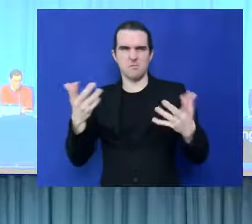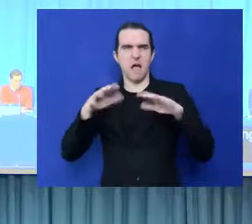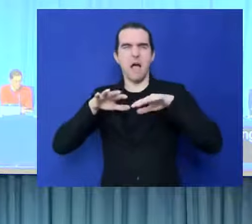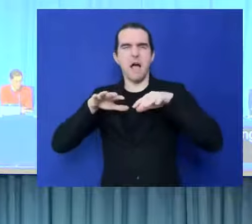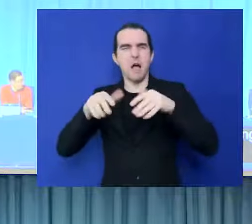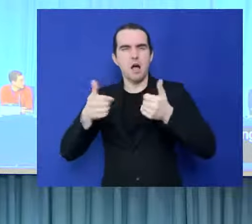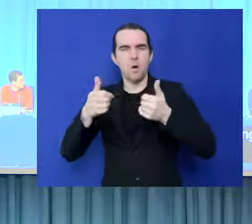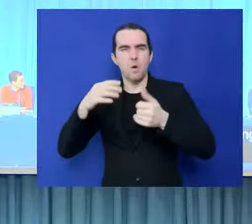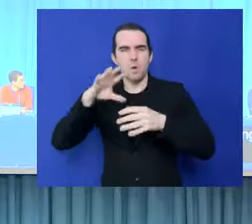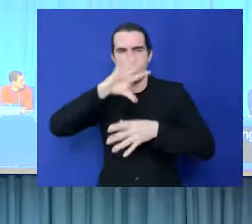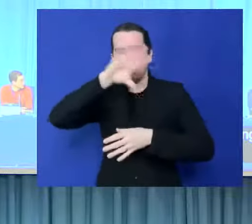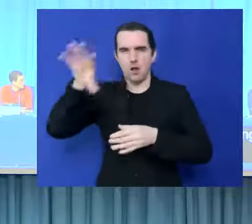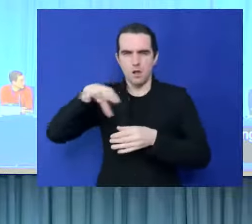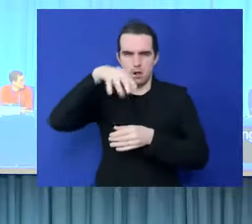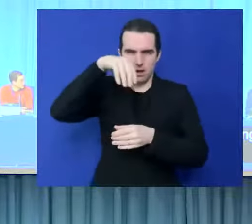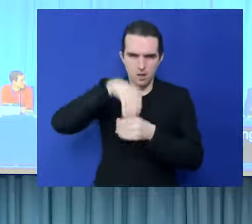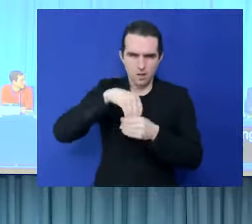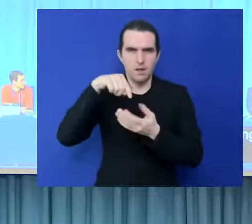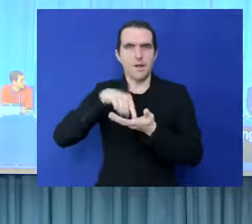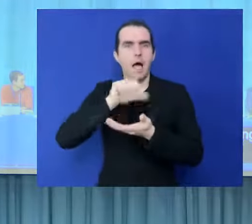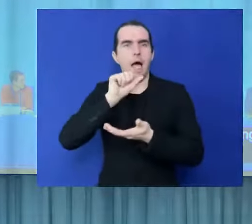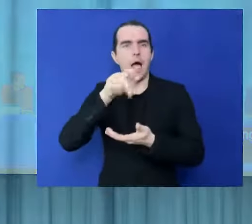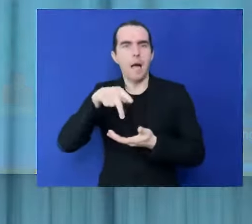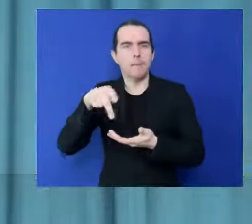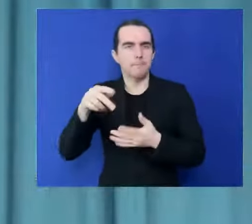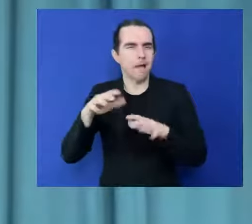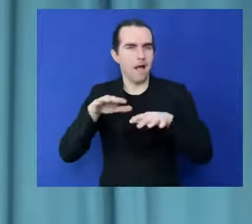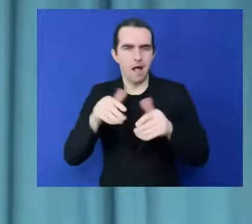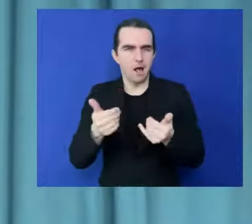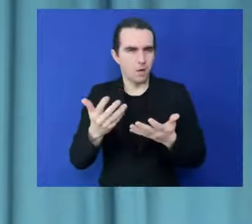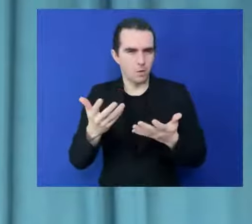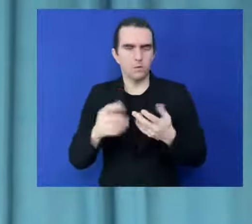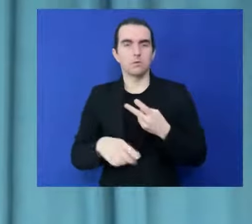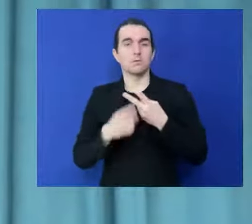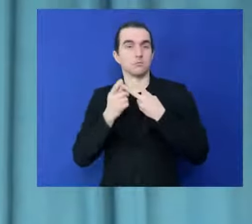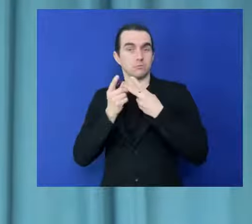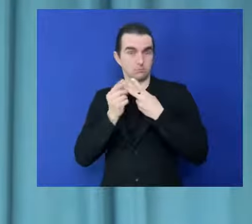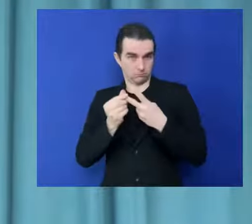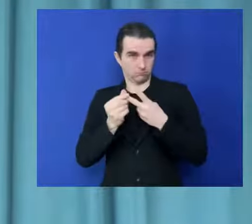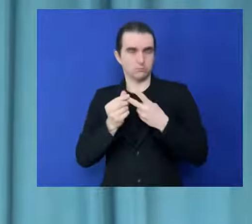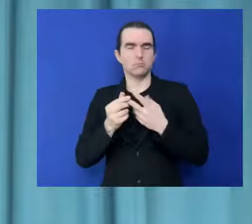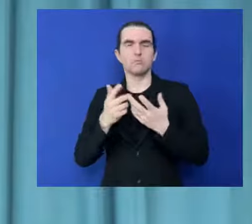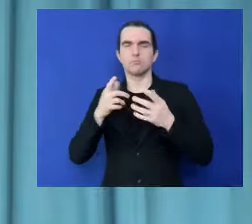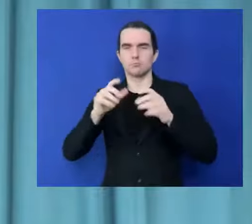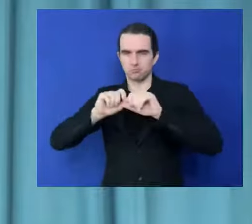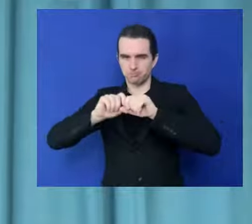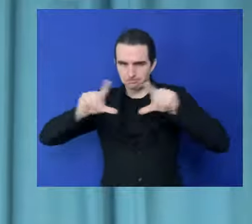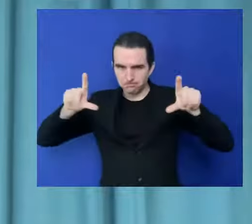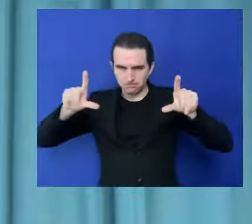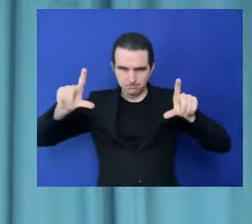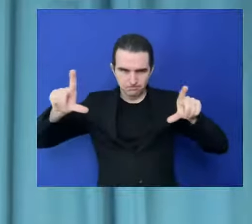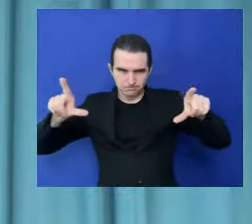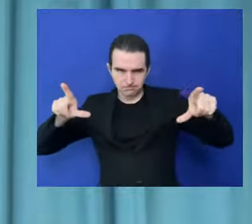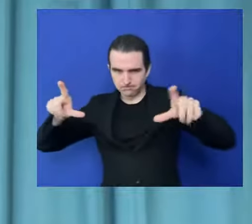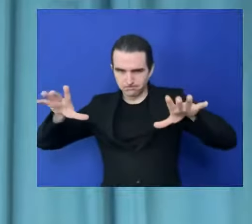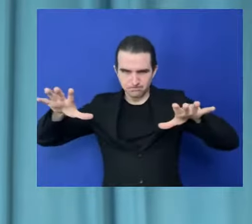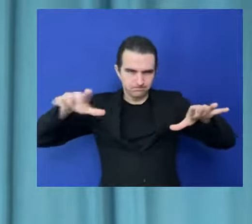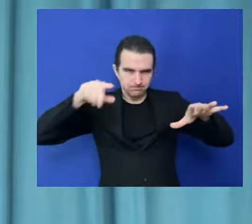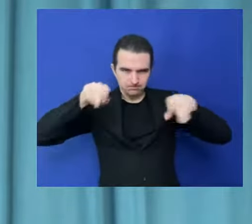Shall I go first? Sure, thank you. So to take the first question, you've asked about